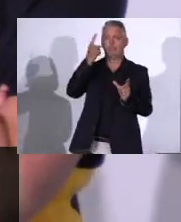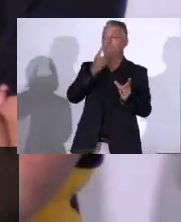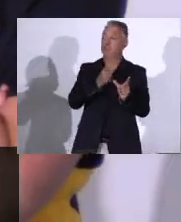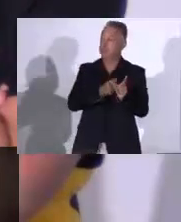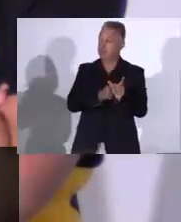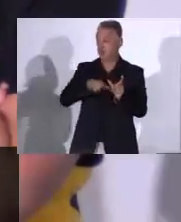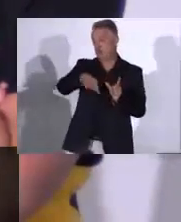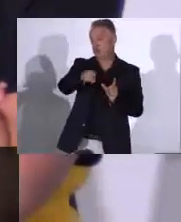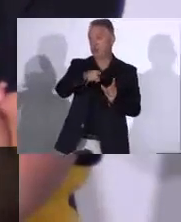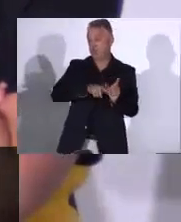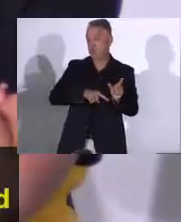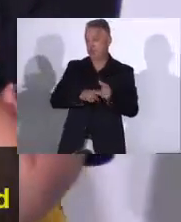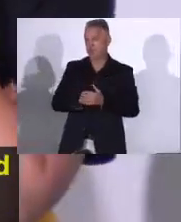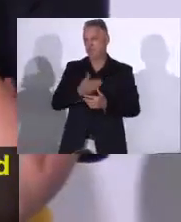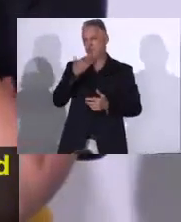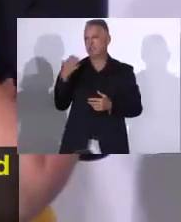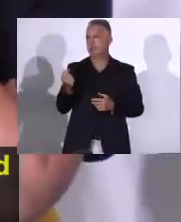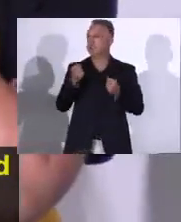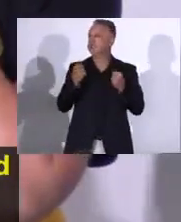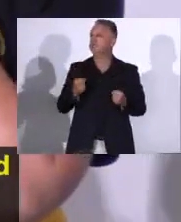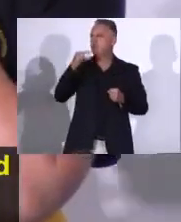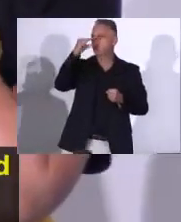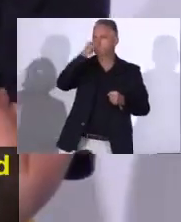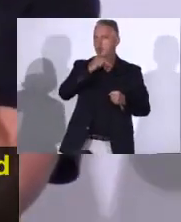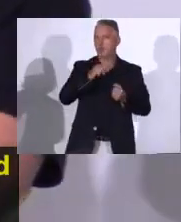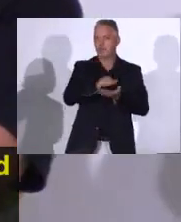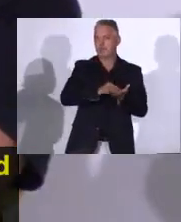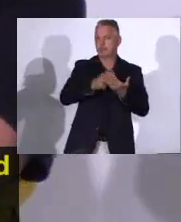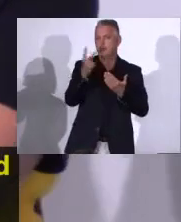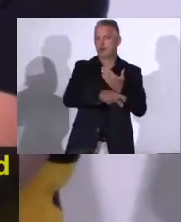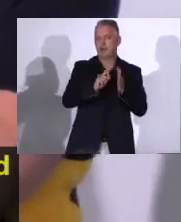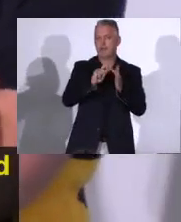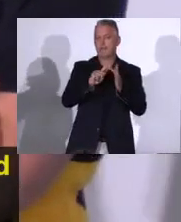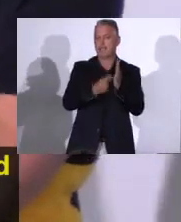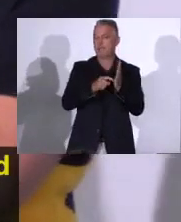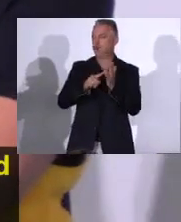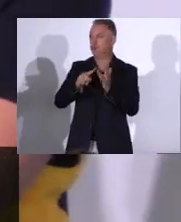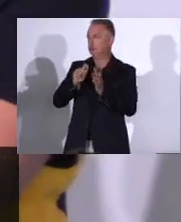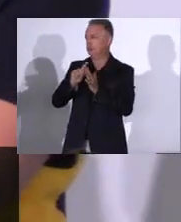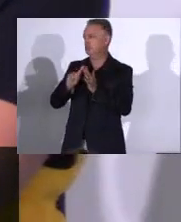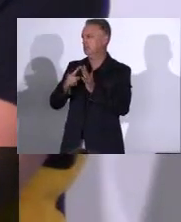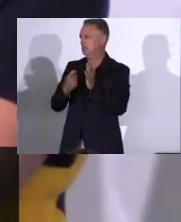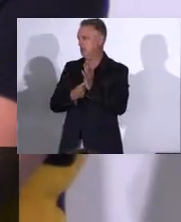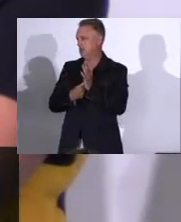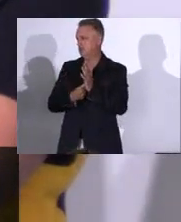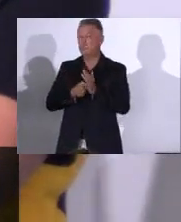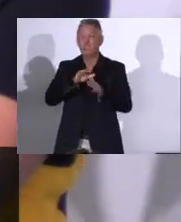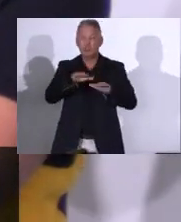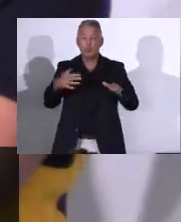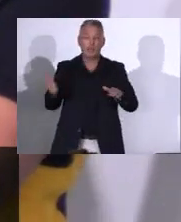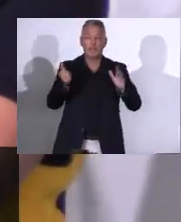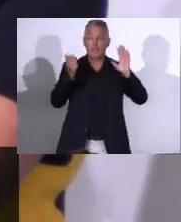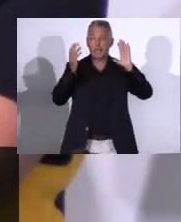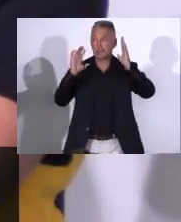to be a youth-based program with peer-to-peer competition, basically. So kids with anxiety and